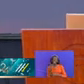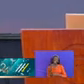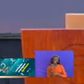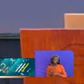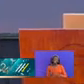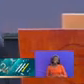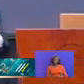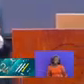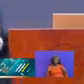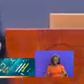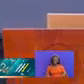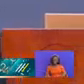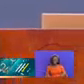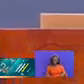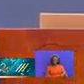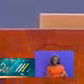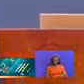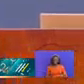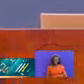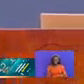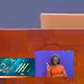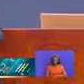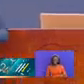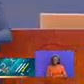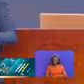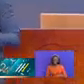men but Heaven useless